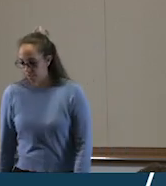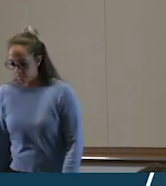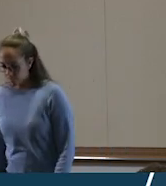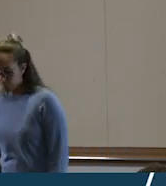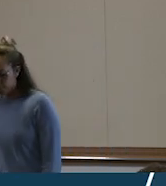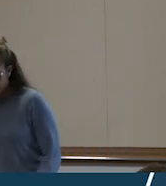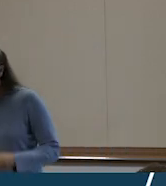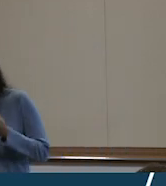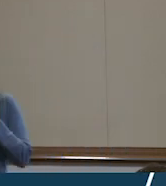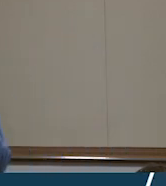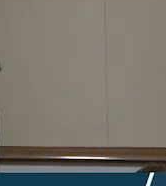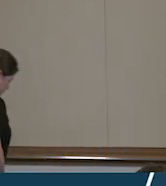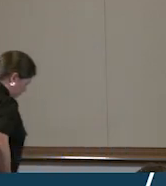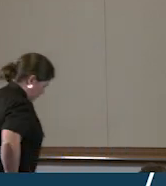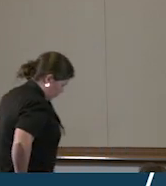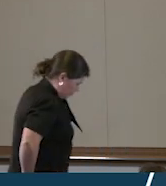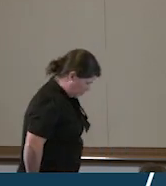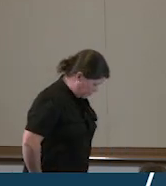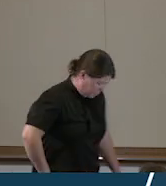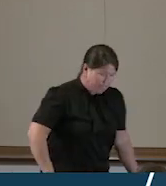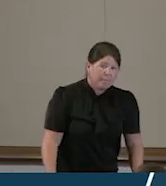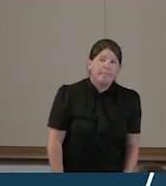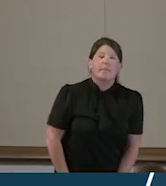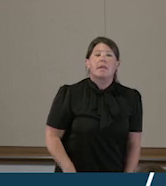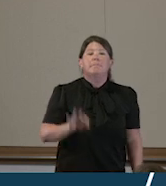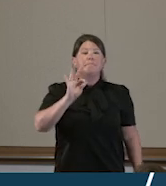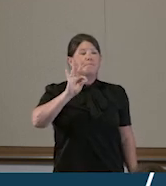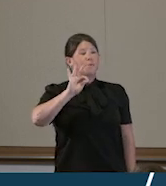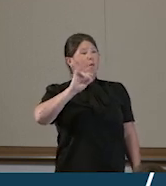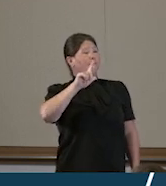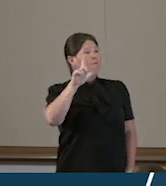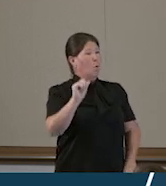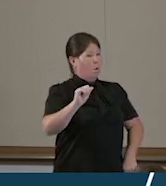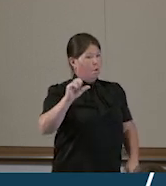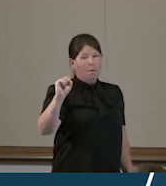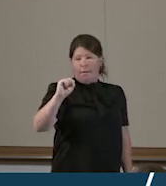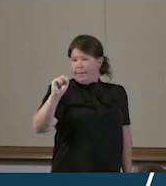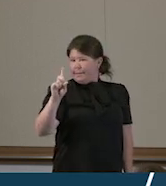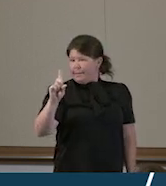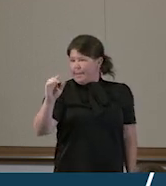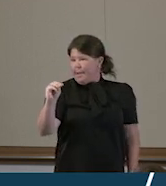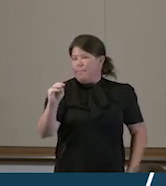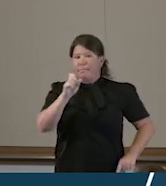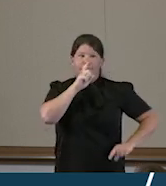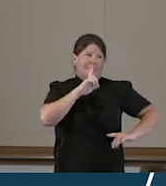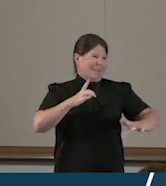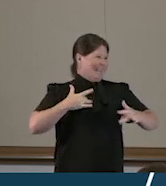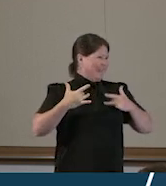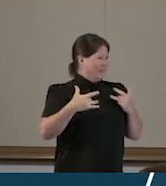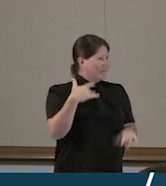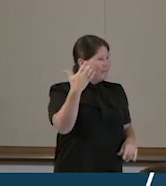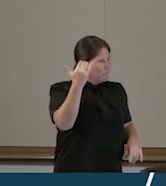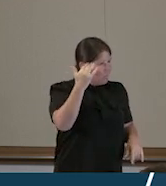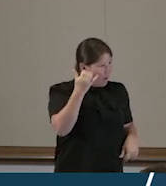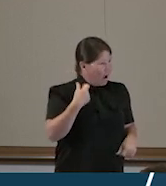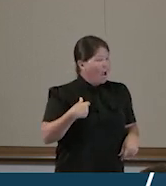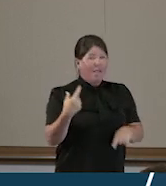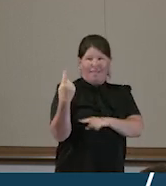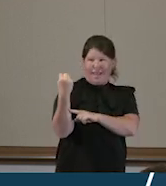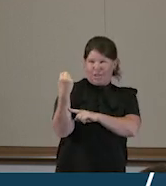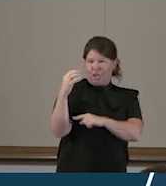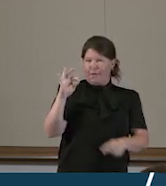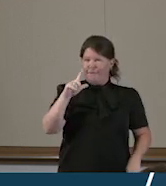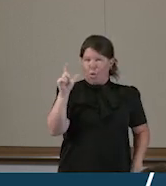So, Florida's SDM law. This is super exciting because while I was here at the Family Cafe last year,